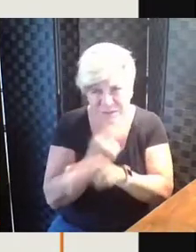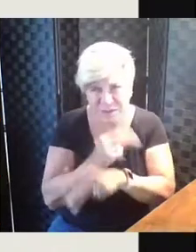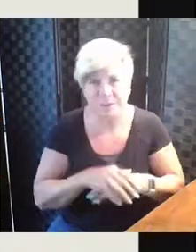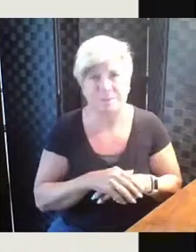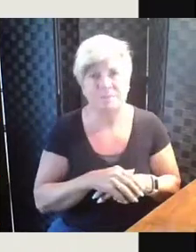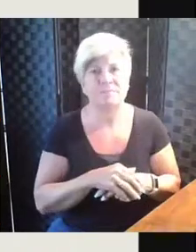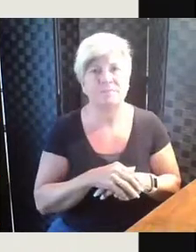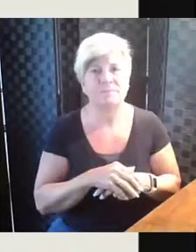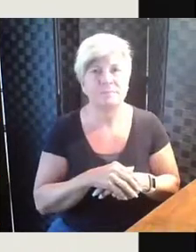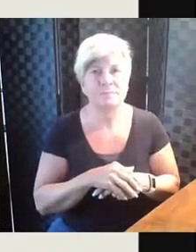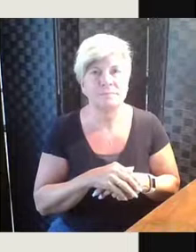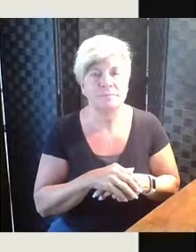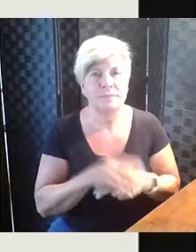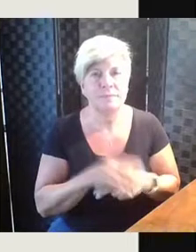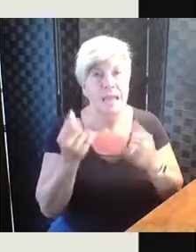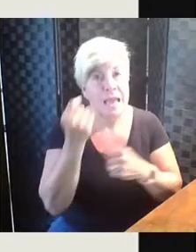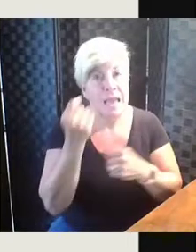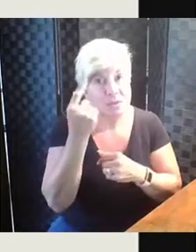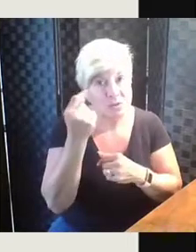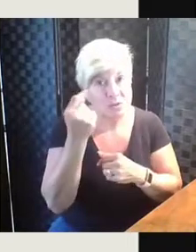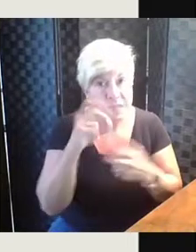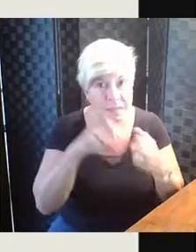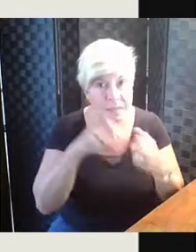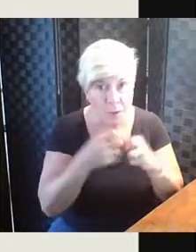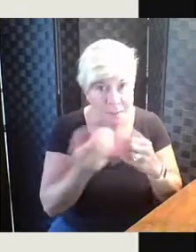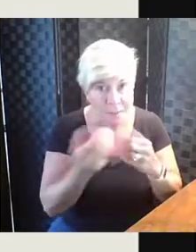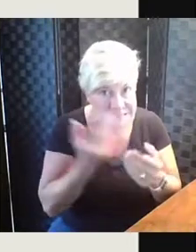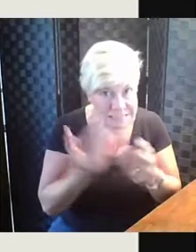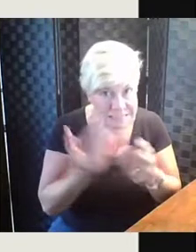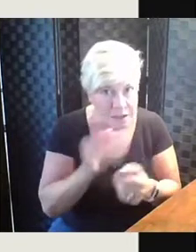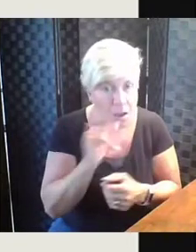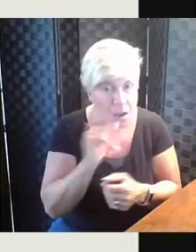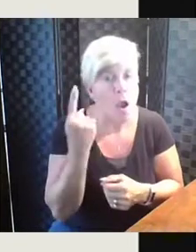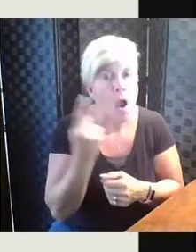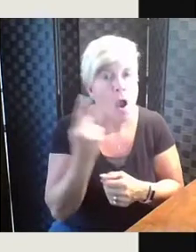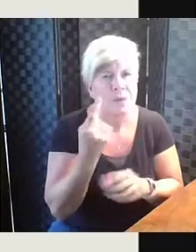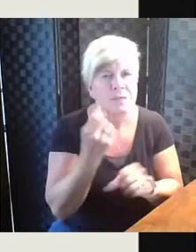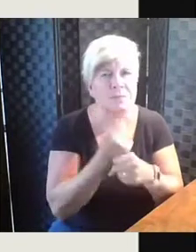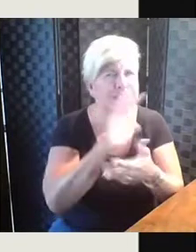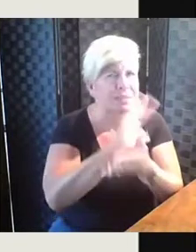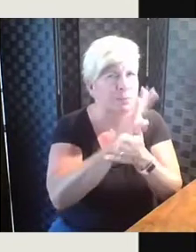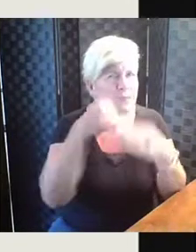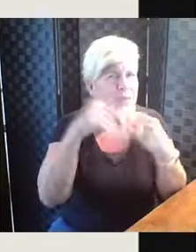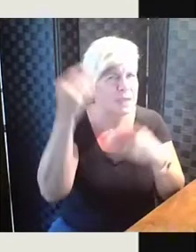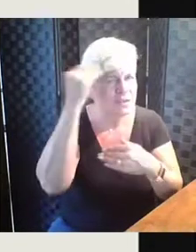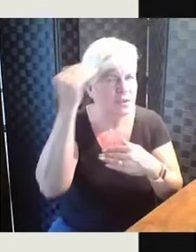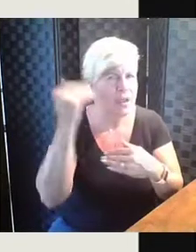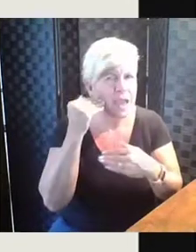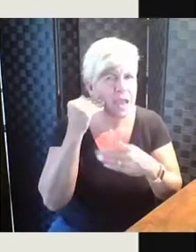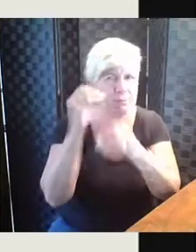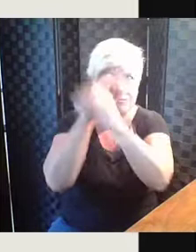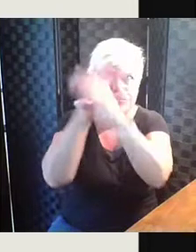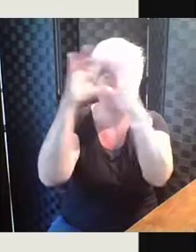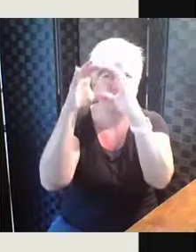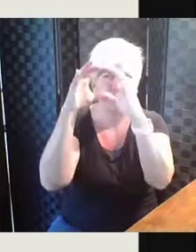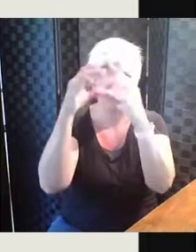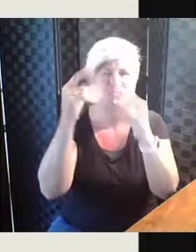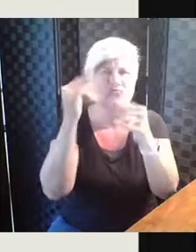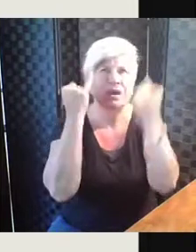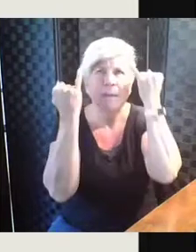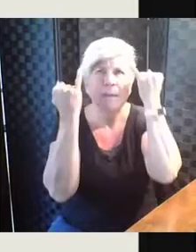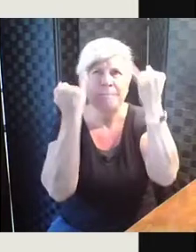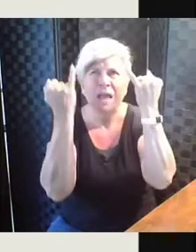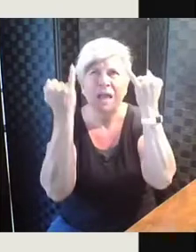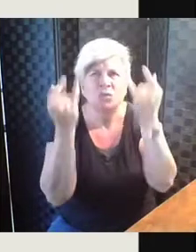out. Now, to understand the problem easier, you should always make a movie in your head as you're reading it to try to imagine